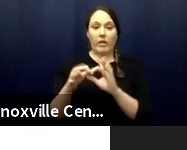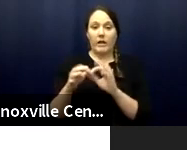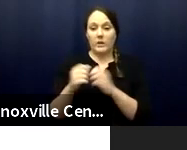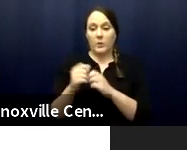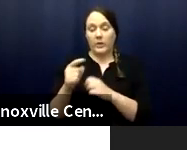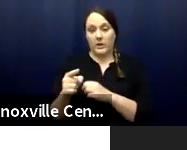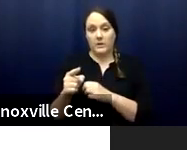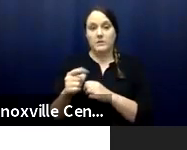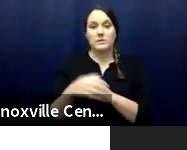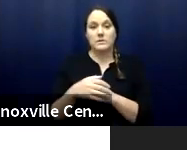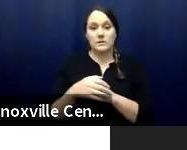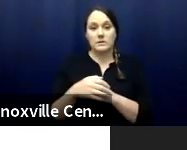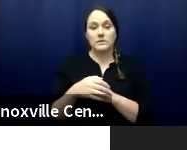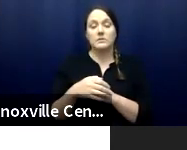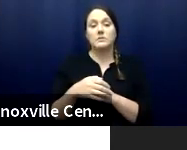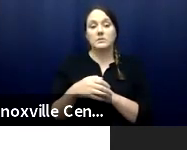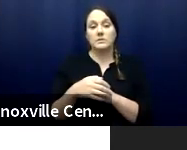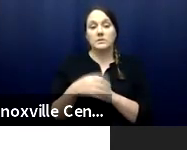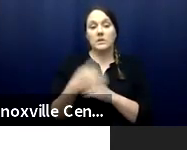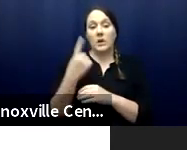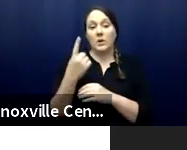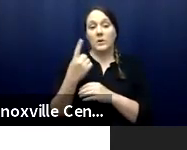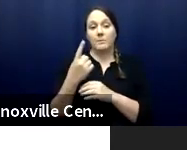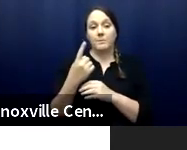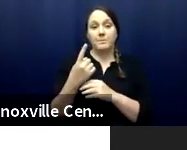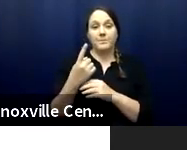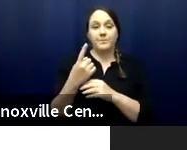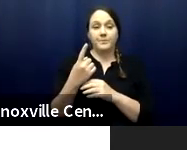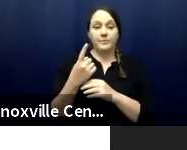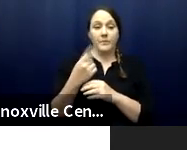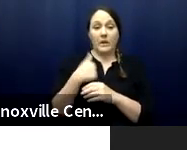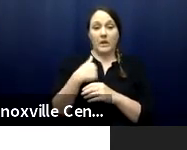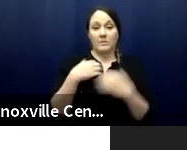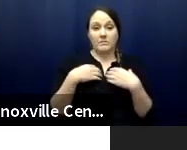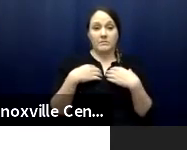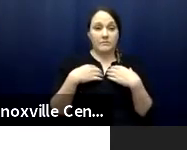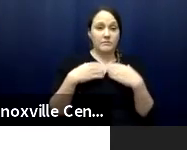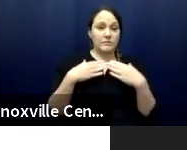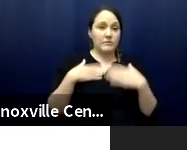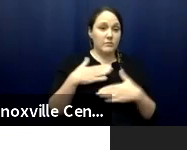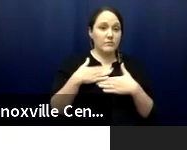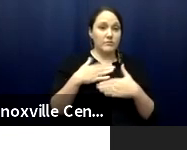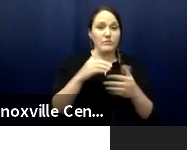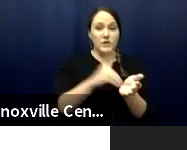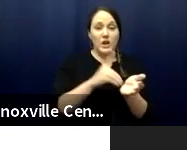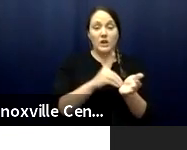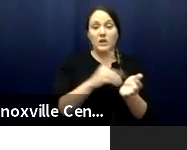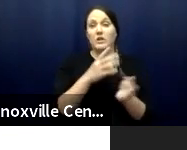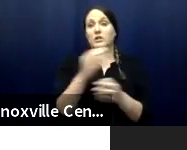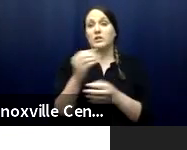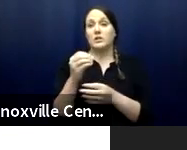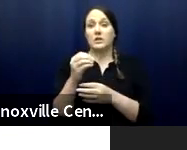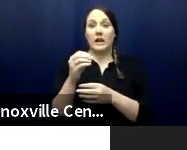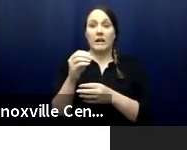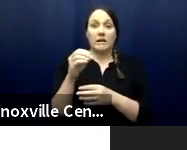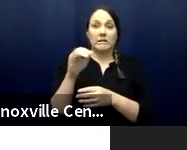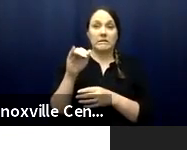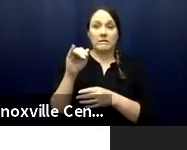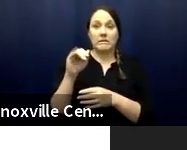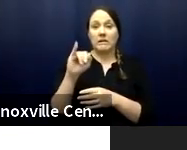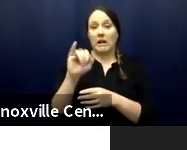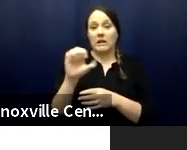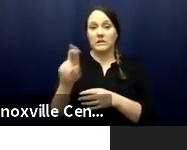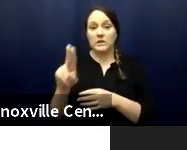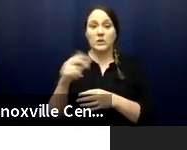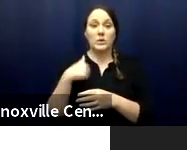And the one way as a pulmonologist and intensive care doctor that I could contrast this to the flu